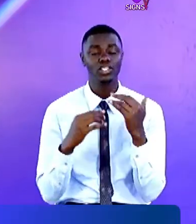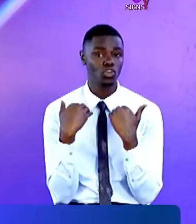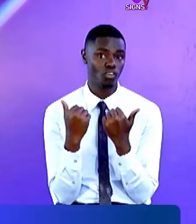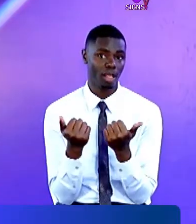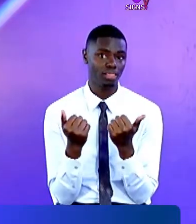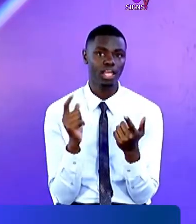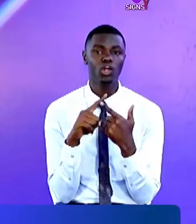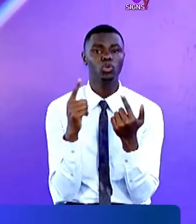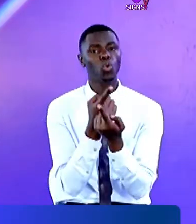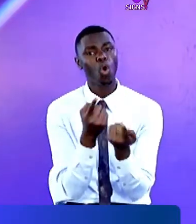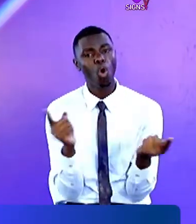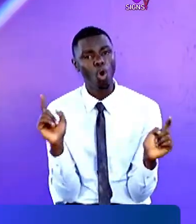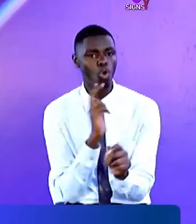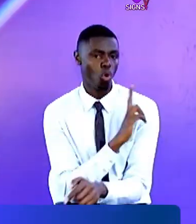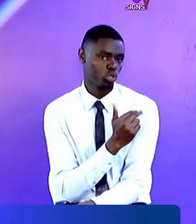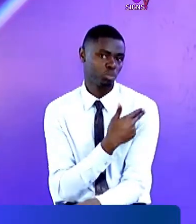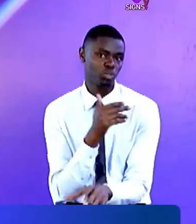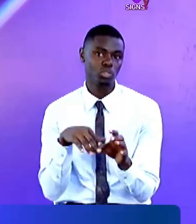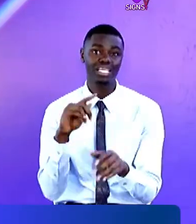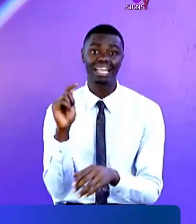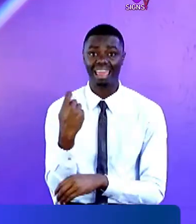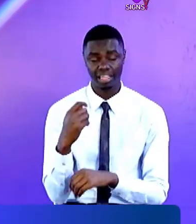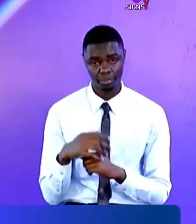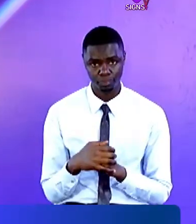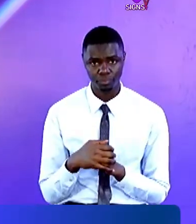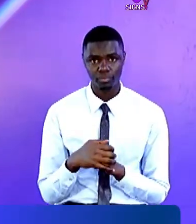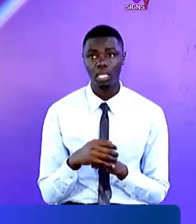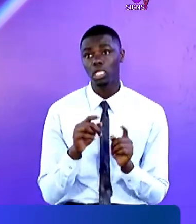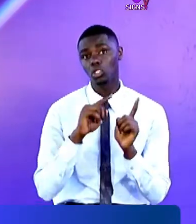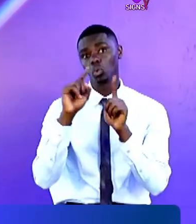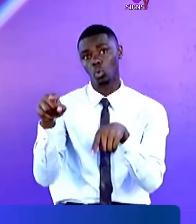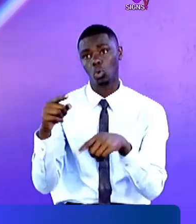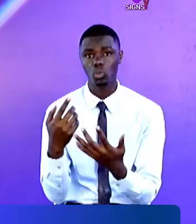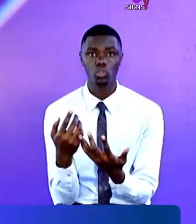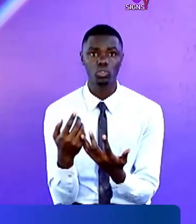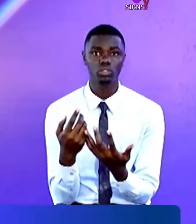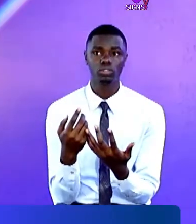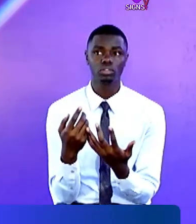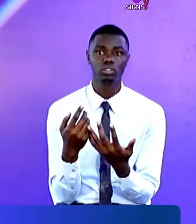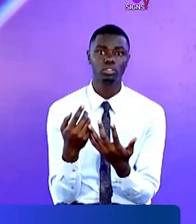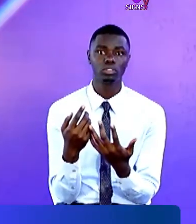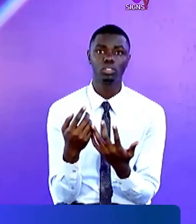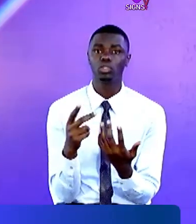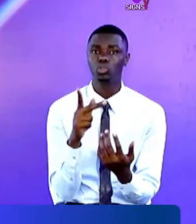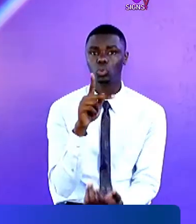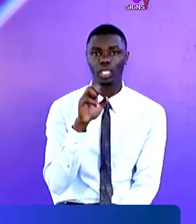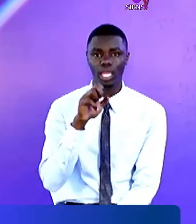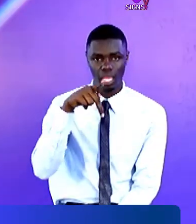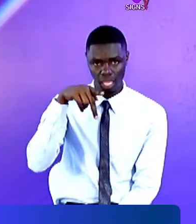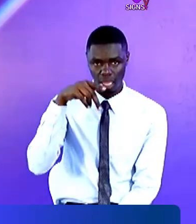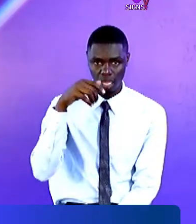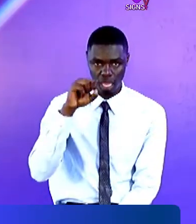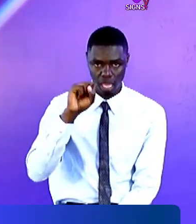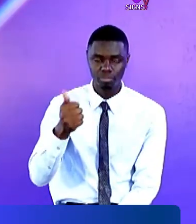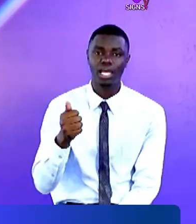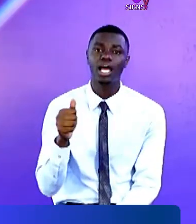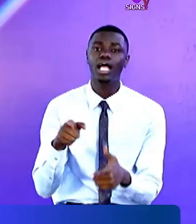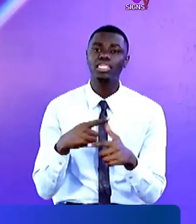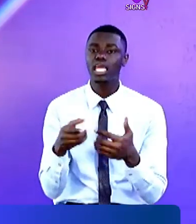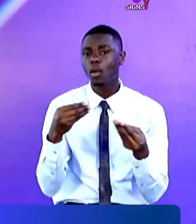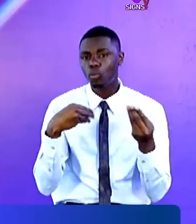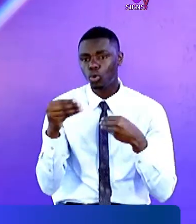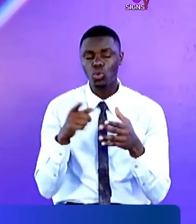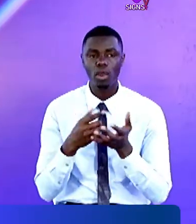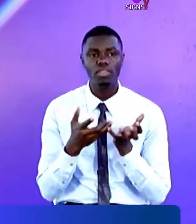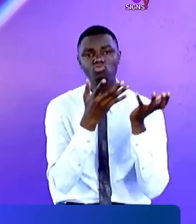to all facilities in Kenya. So they'll go to Meds or they'll go to KEPSA, and they procure and take them